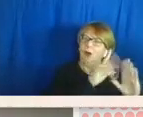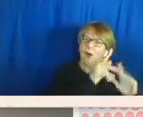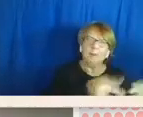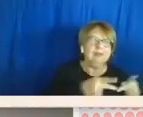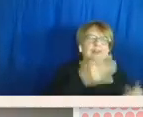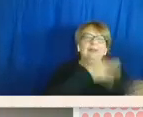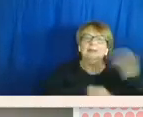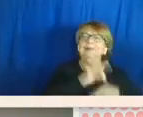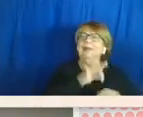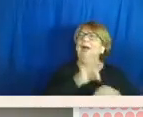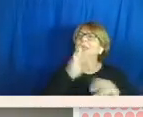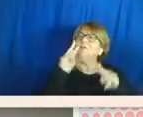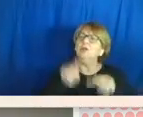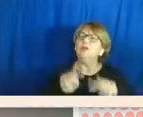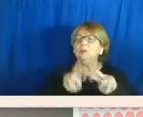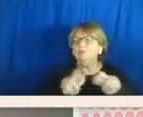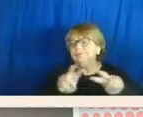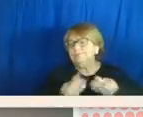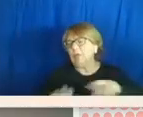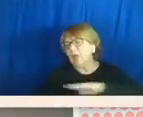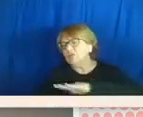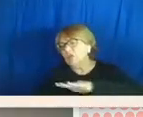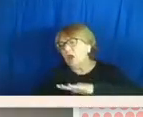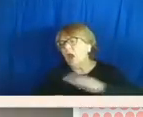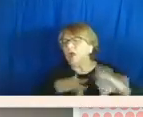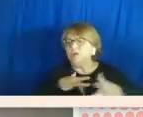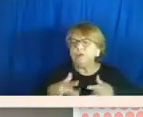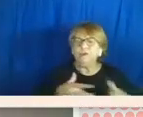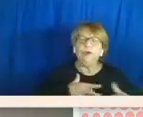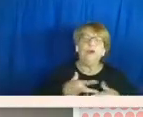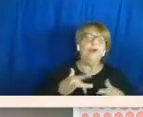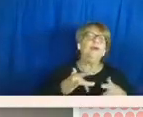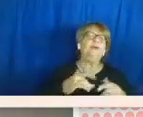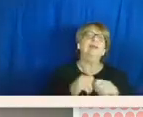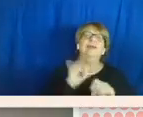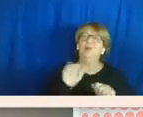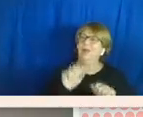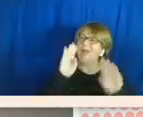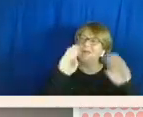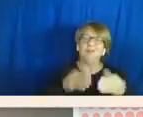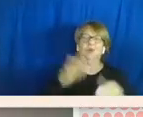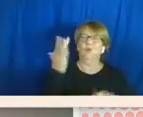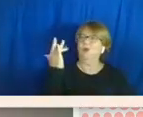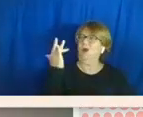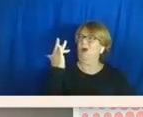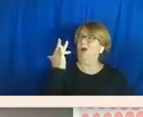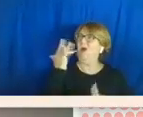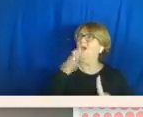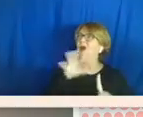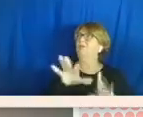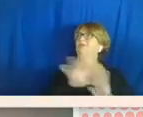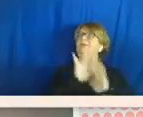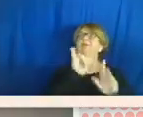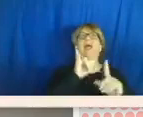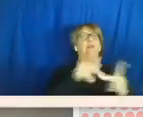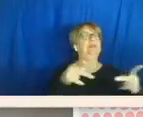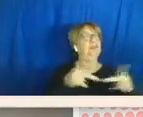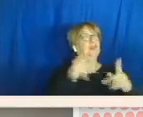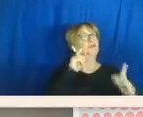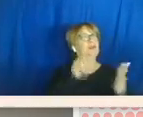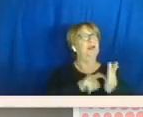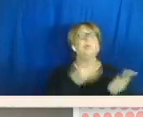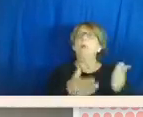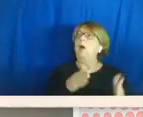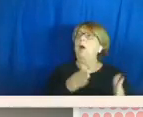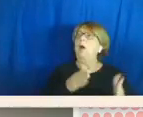concerns. If you can focus on why you have a position and recognize there might be another way